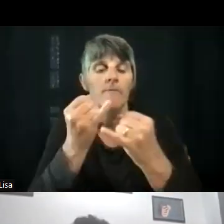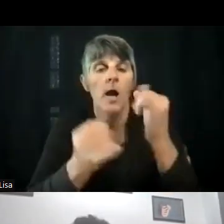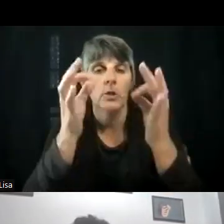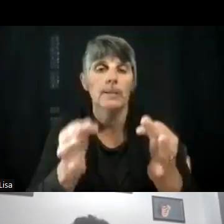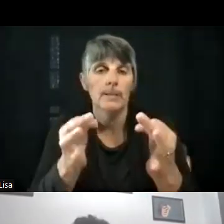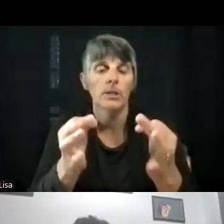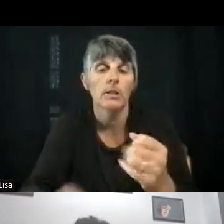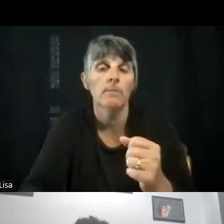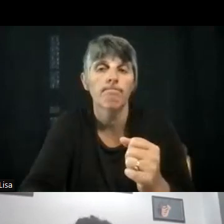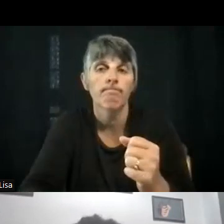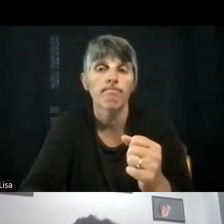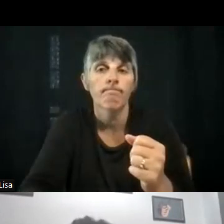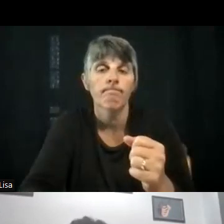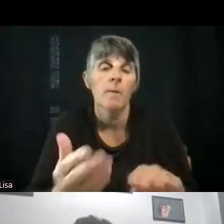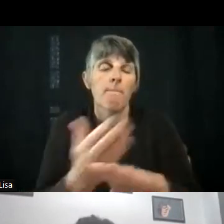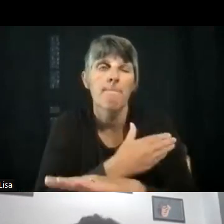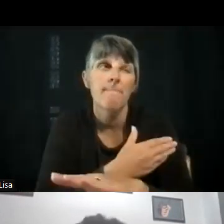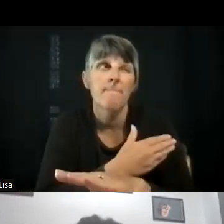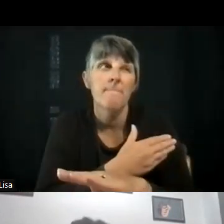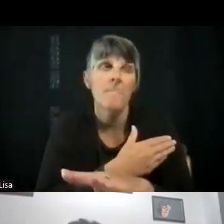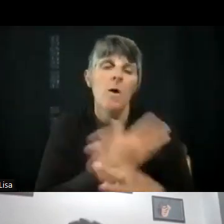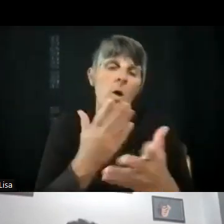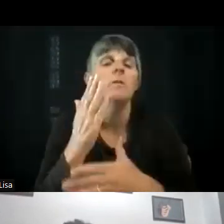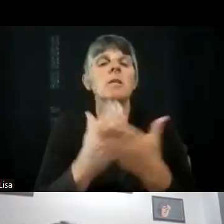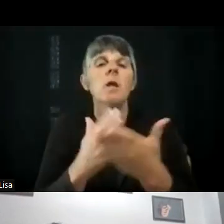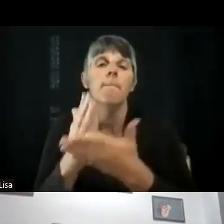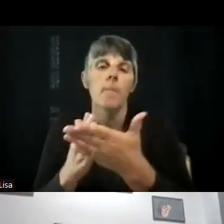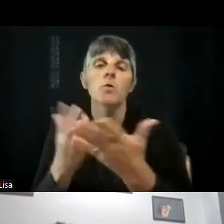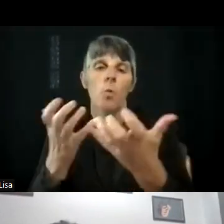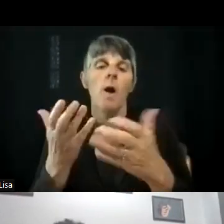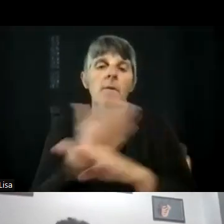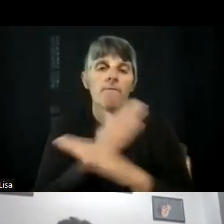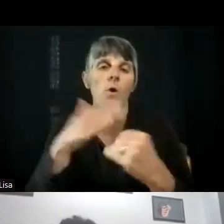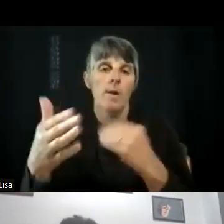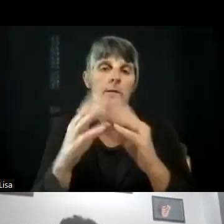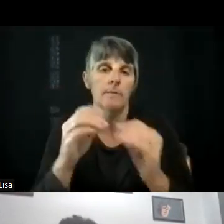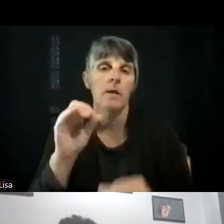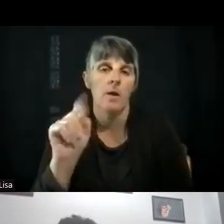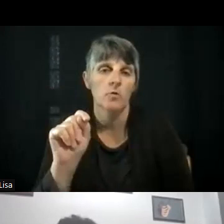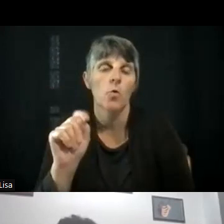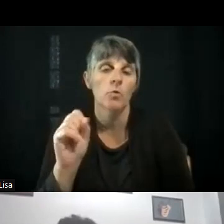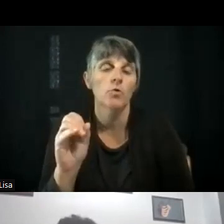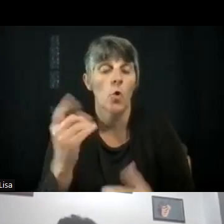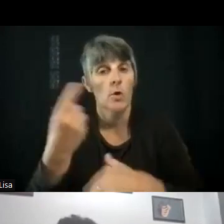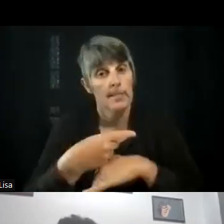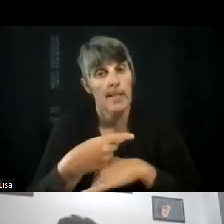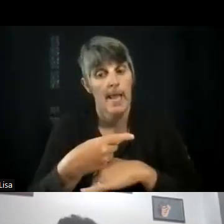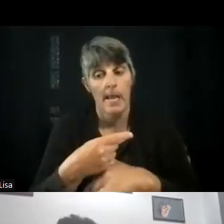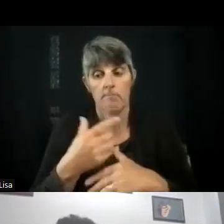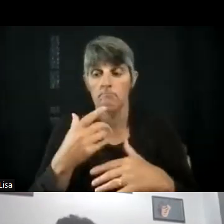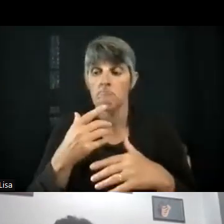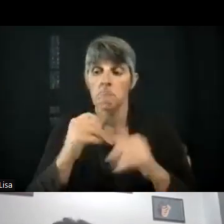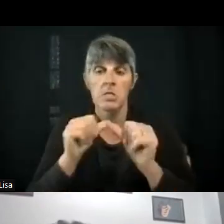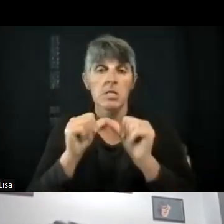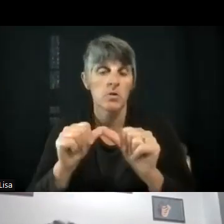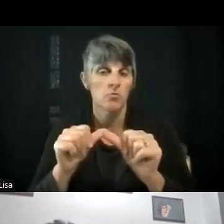decisions by or at least about certain aspects of this by our next meeting in October. So today will really be about continuing